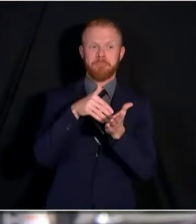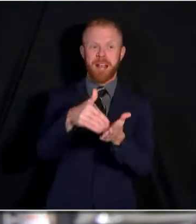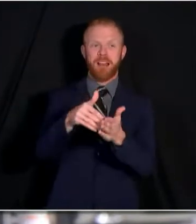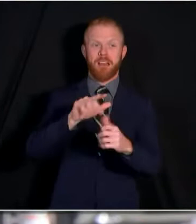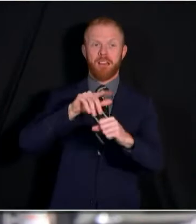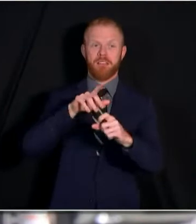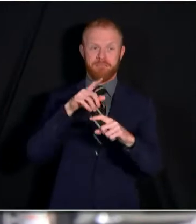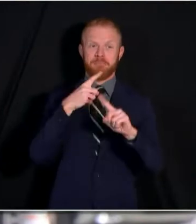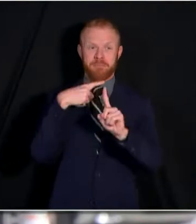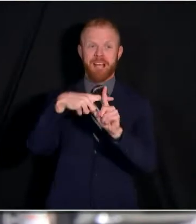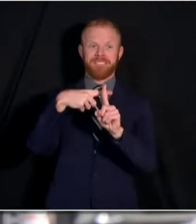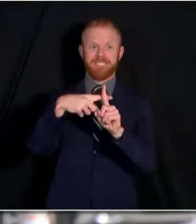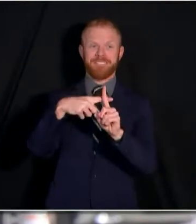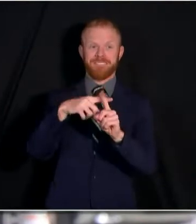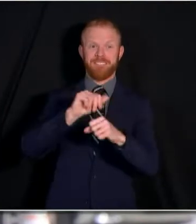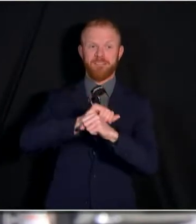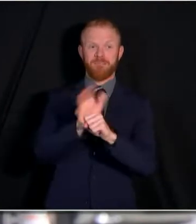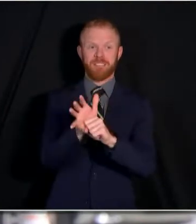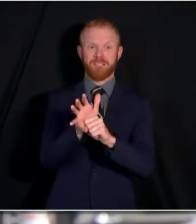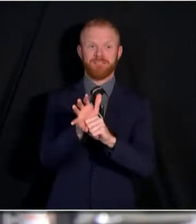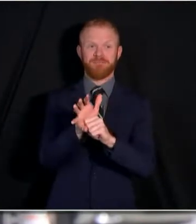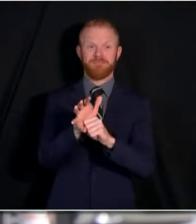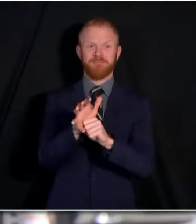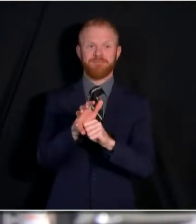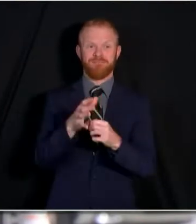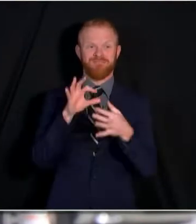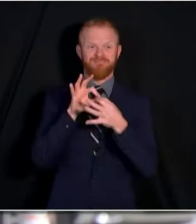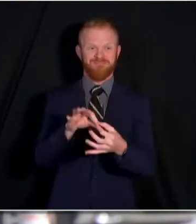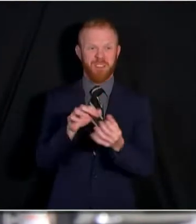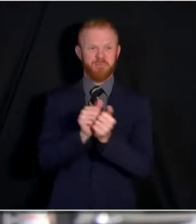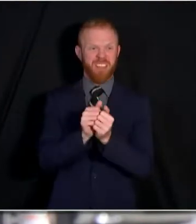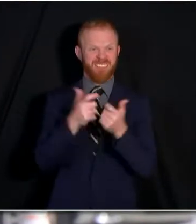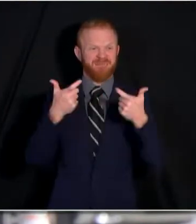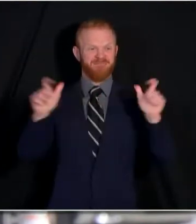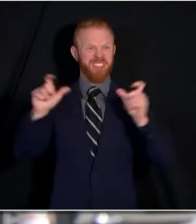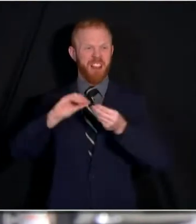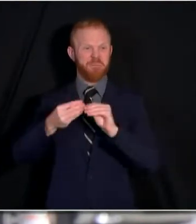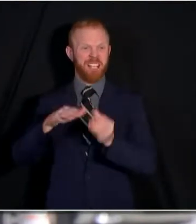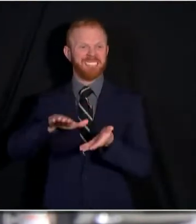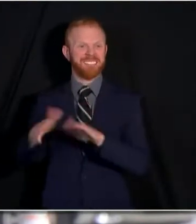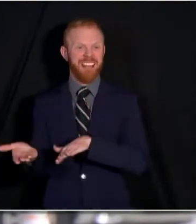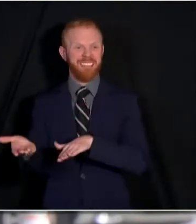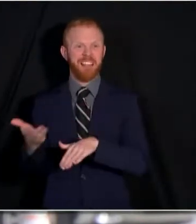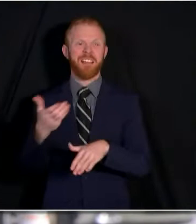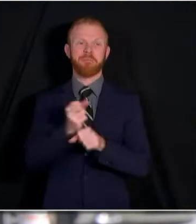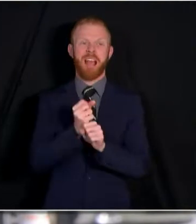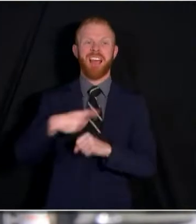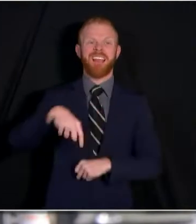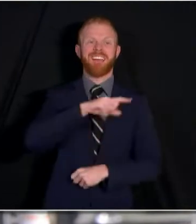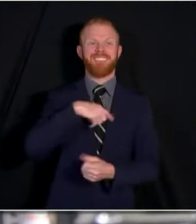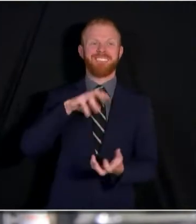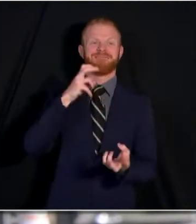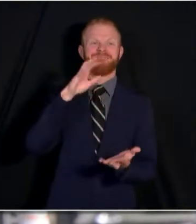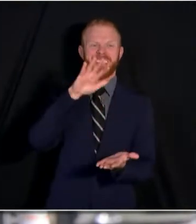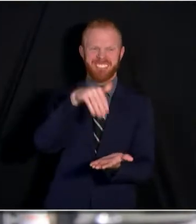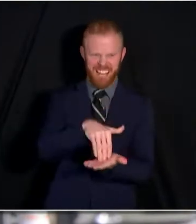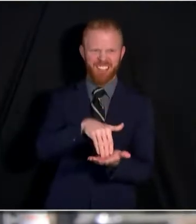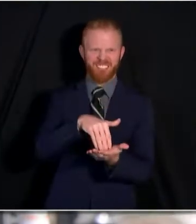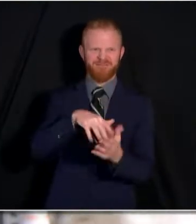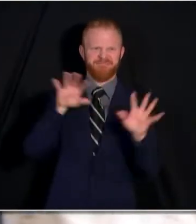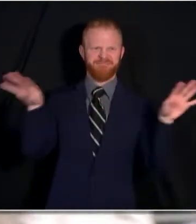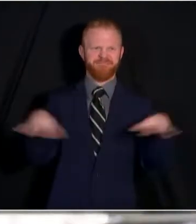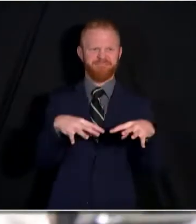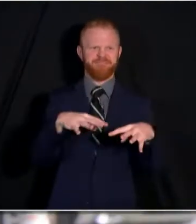COVID-19 related deaths in Los Angeles County, making us ground zero in California. We can't beat